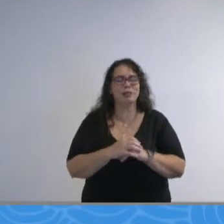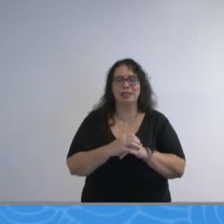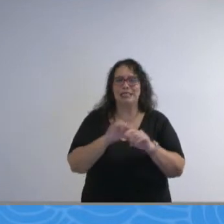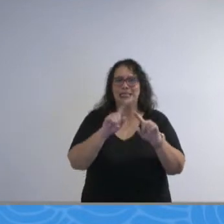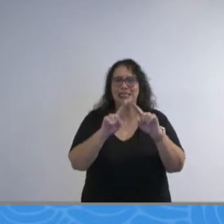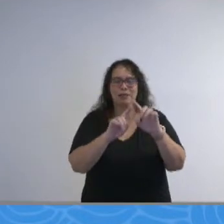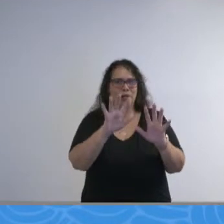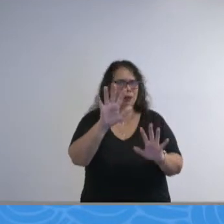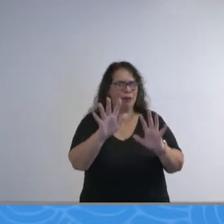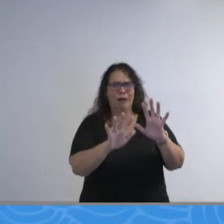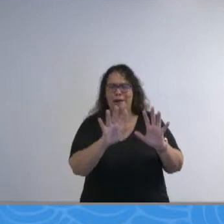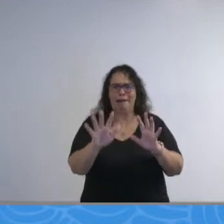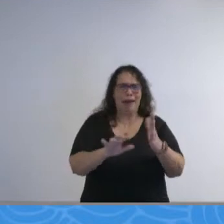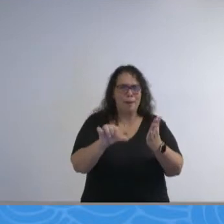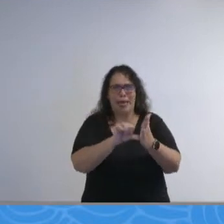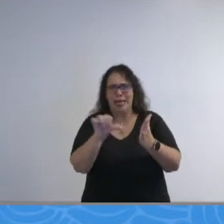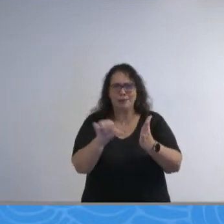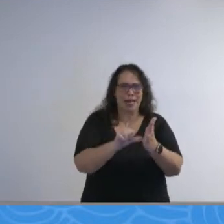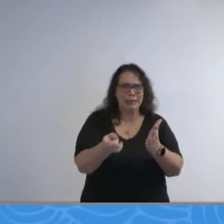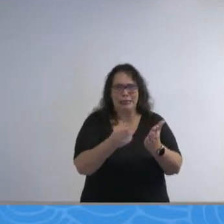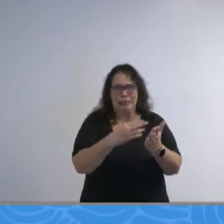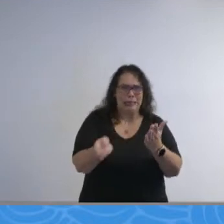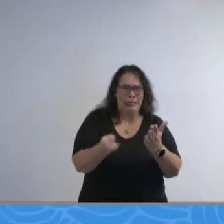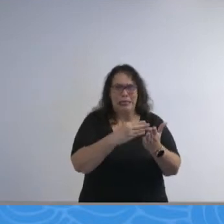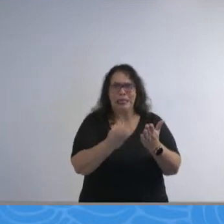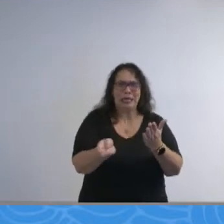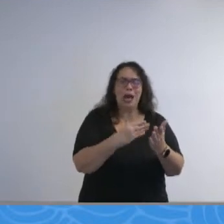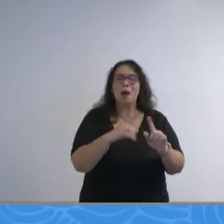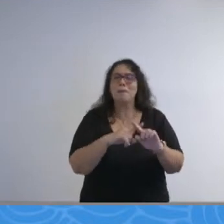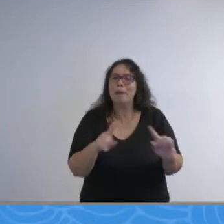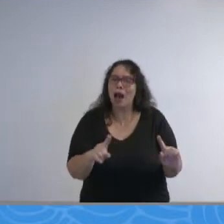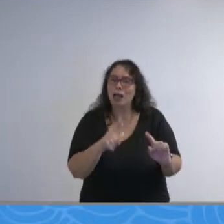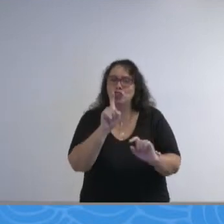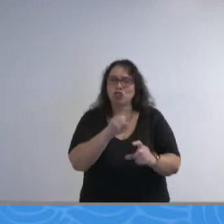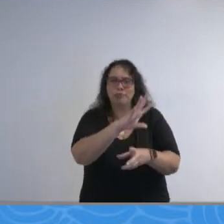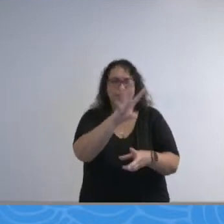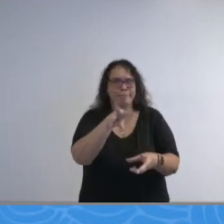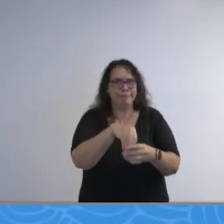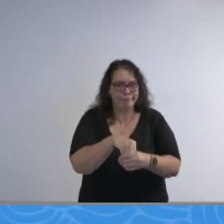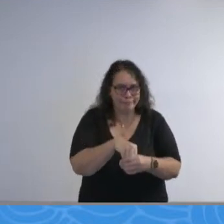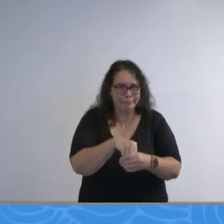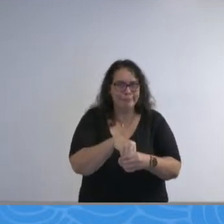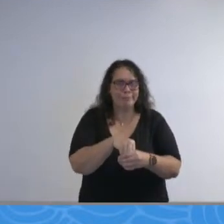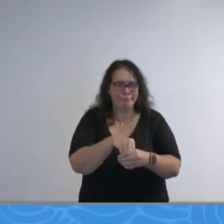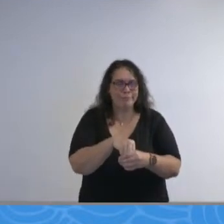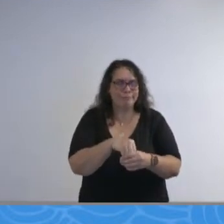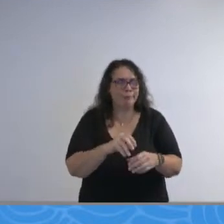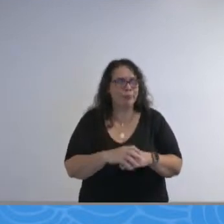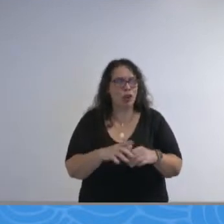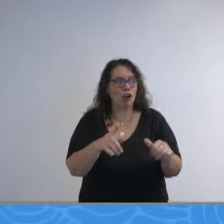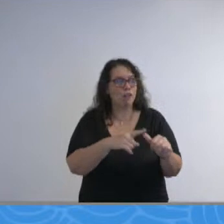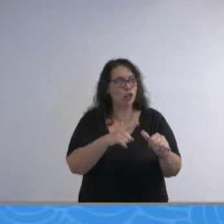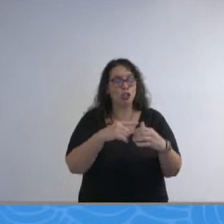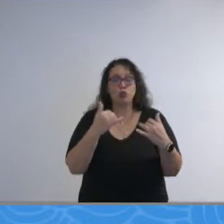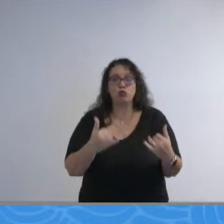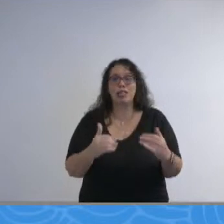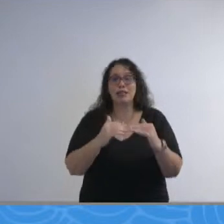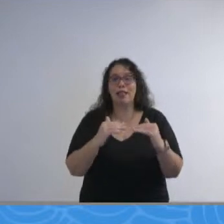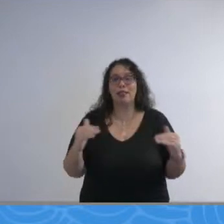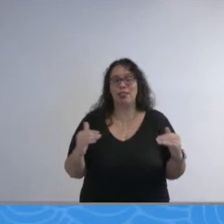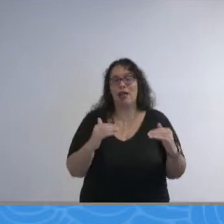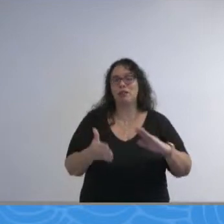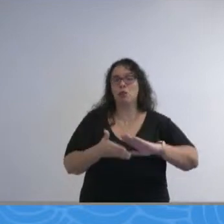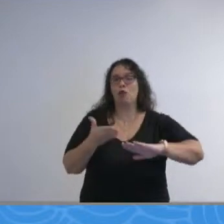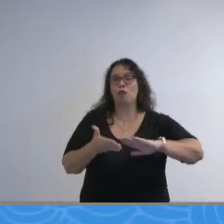different places depending on different districts, but they should all be there. And the first is present levels of